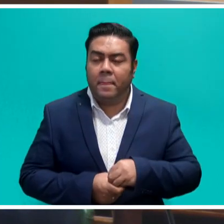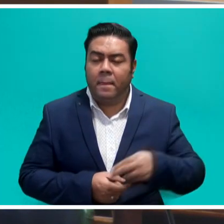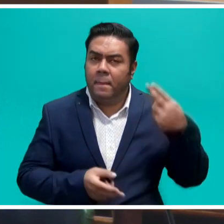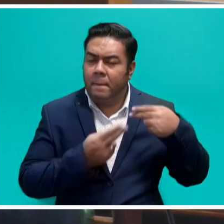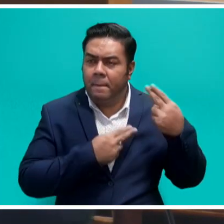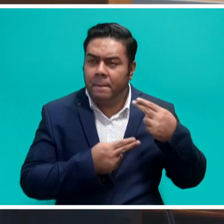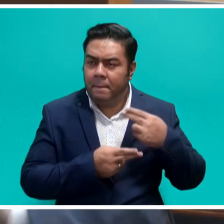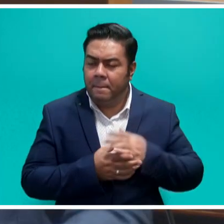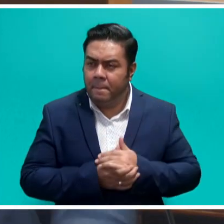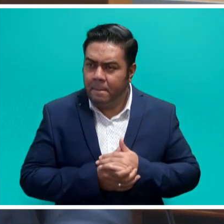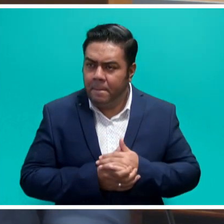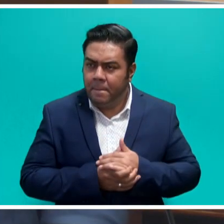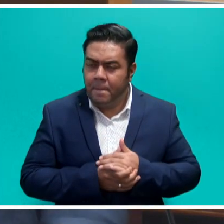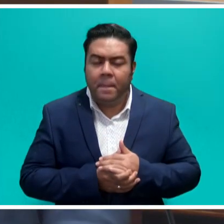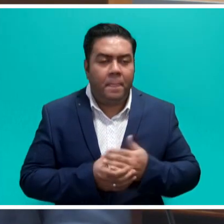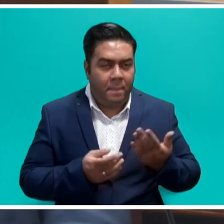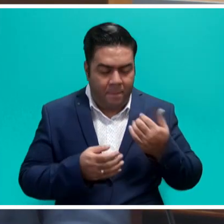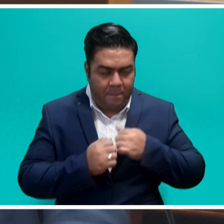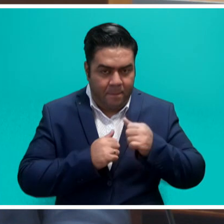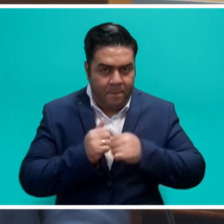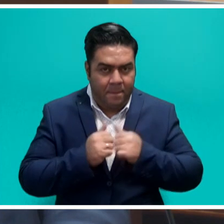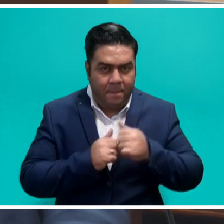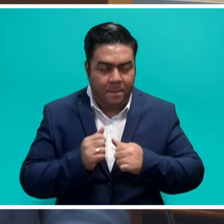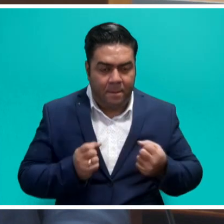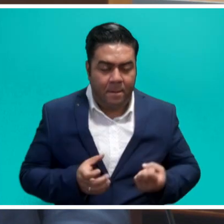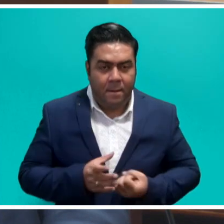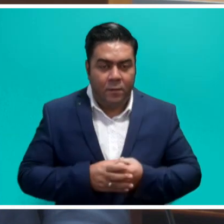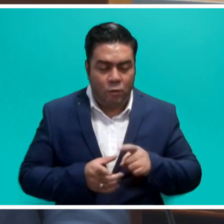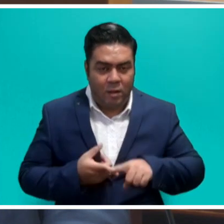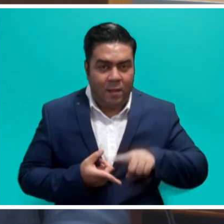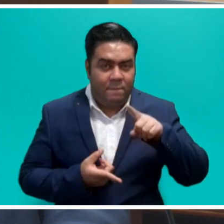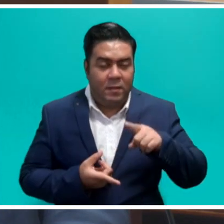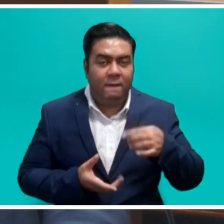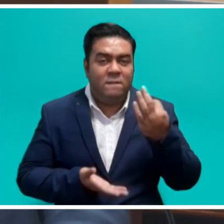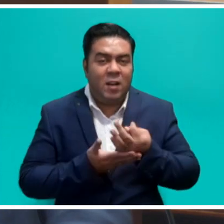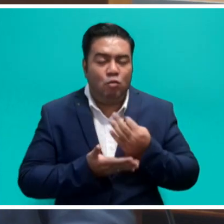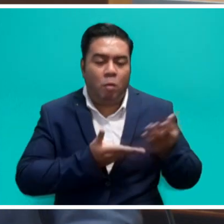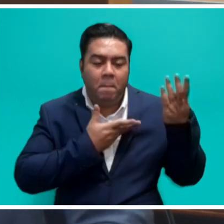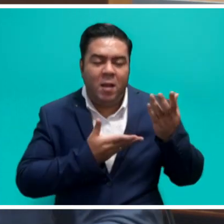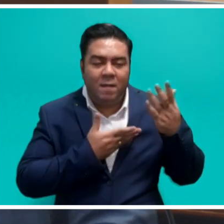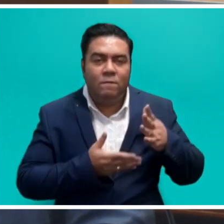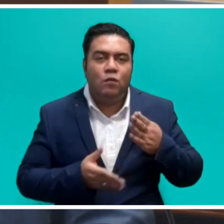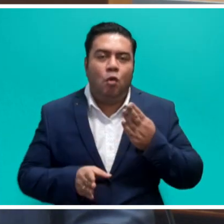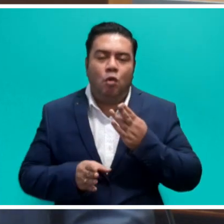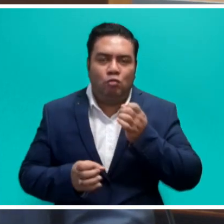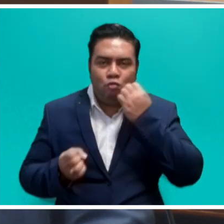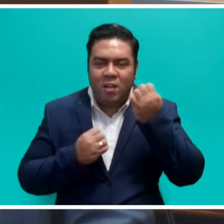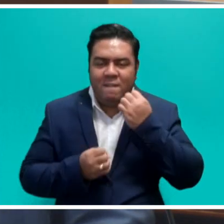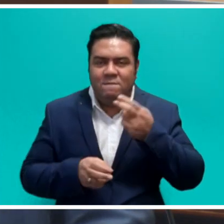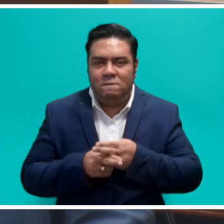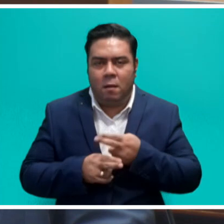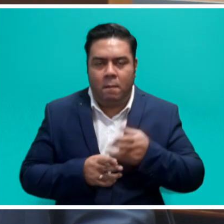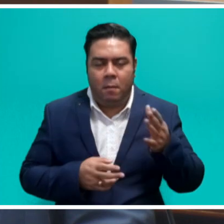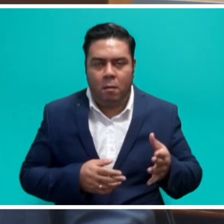strategically structured to elevate financial burdens of cane farmers and enhance cash flow,